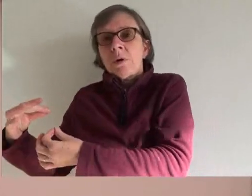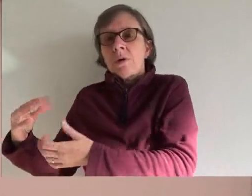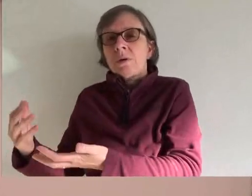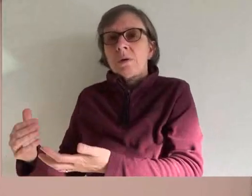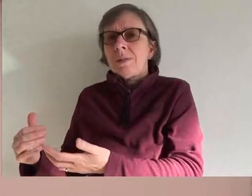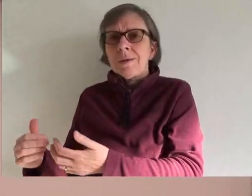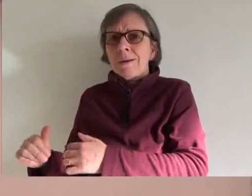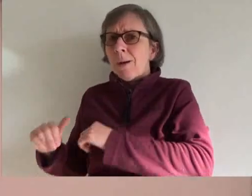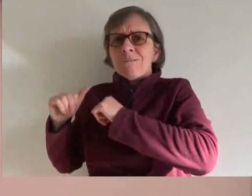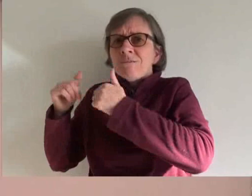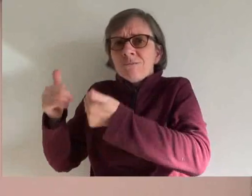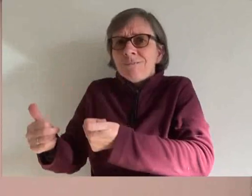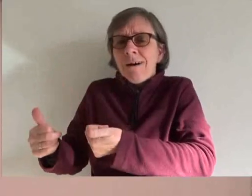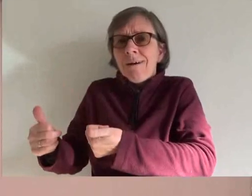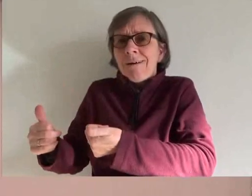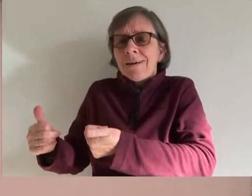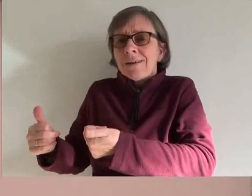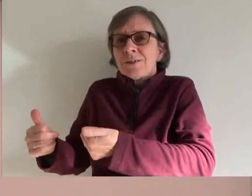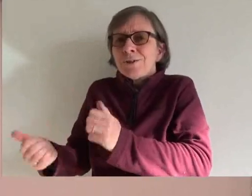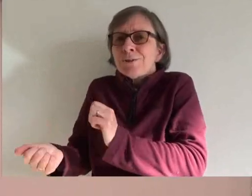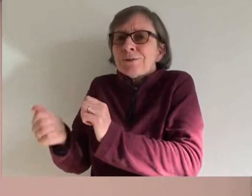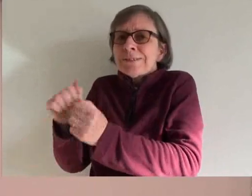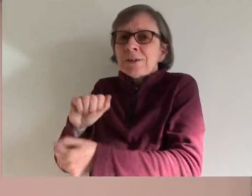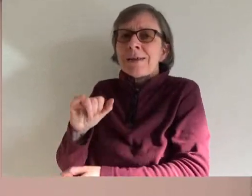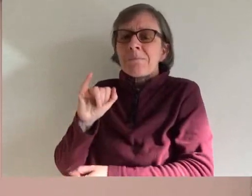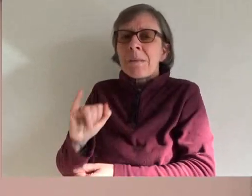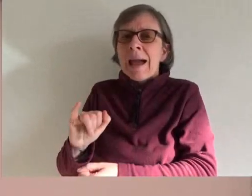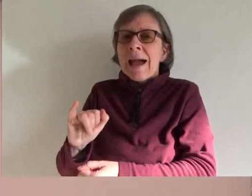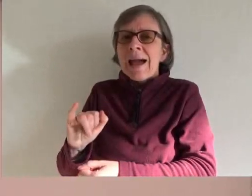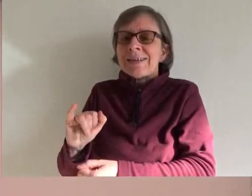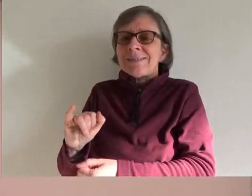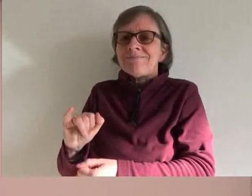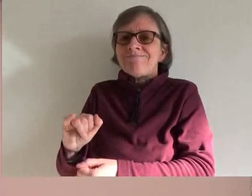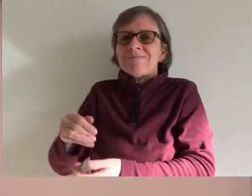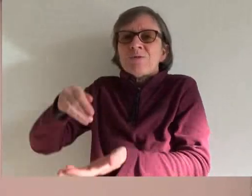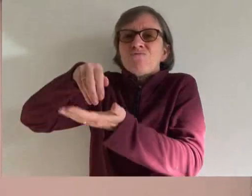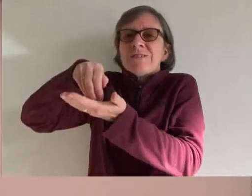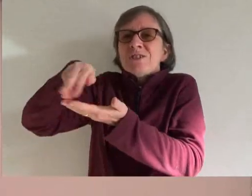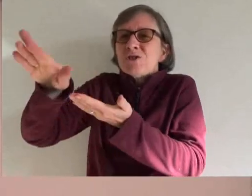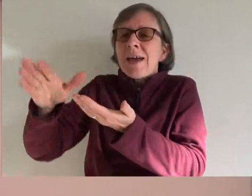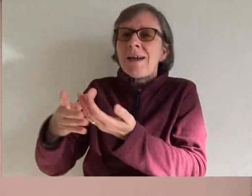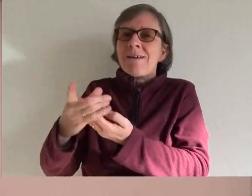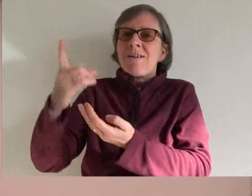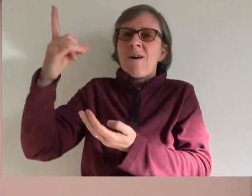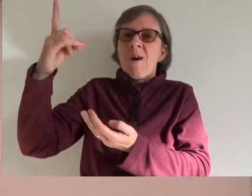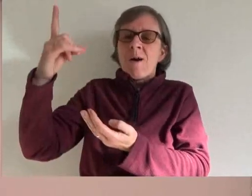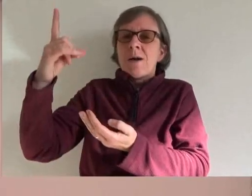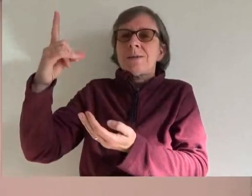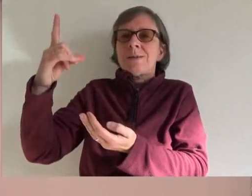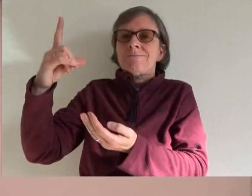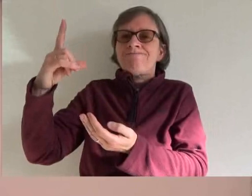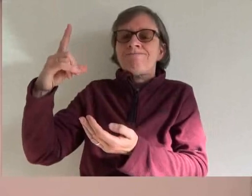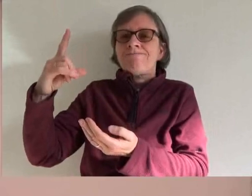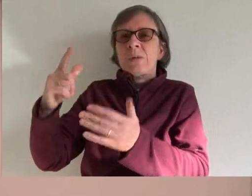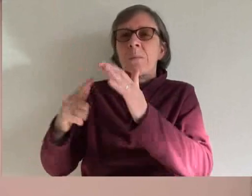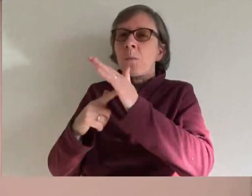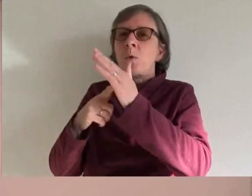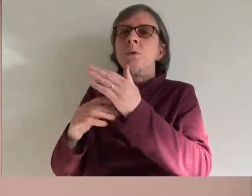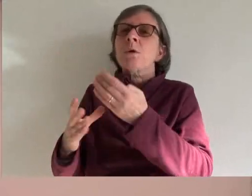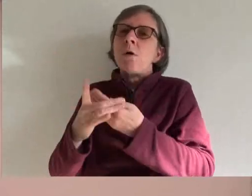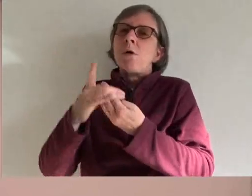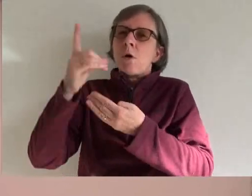not bad. They're only evil when they're expressed in ways which God did not create them